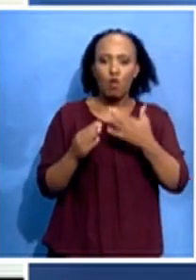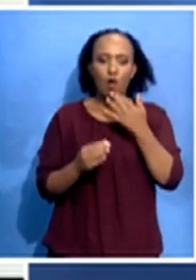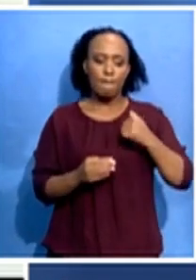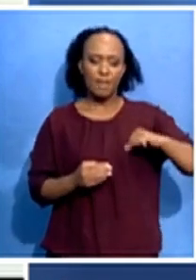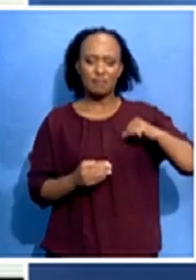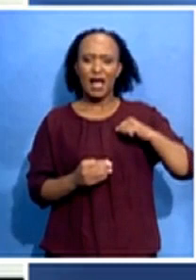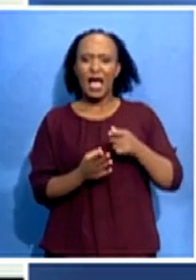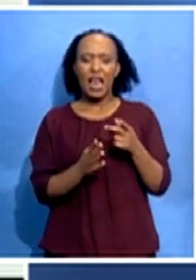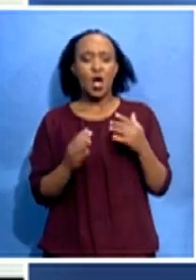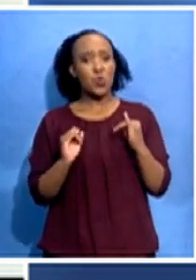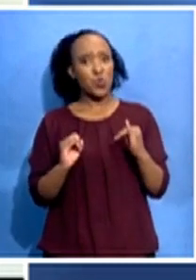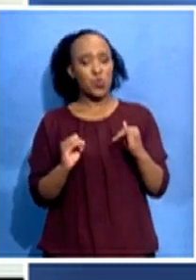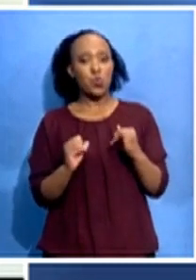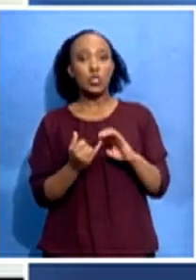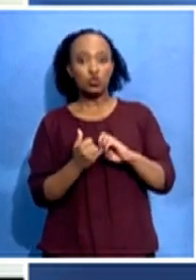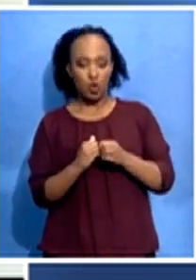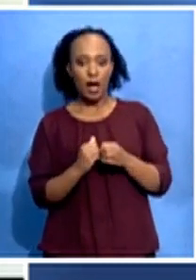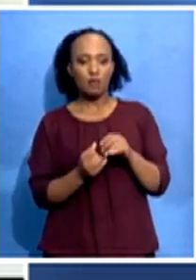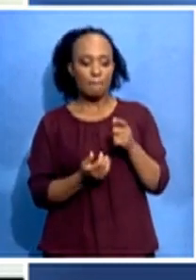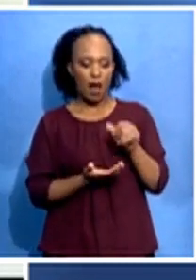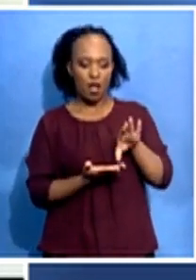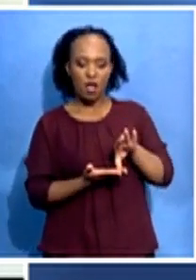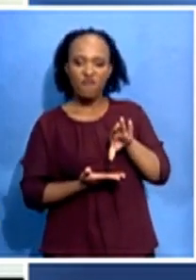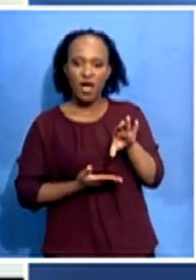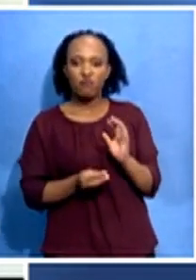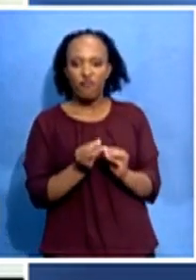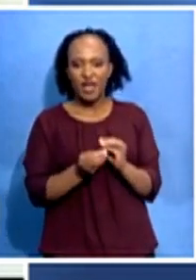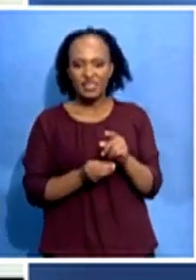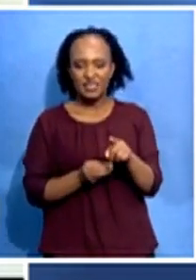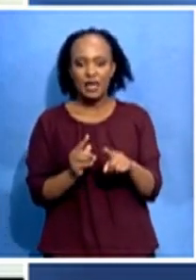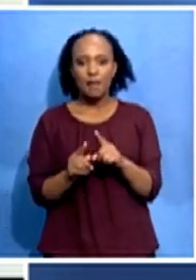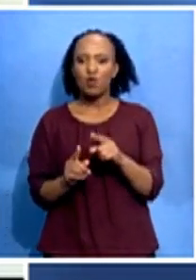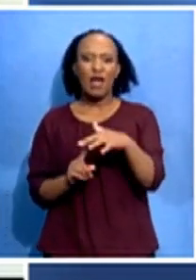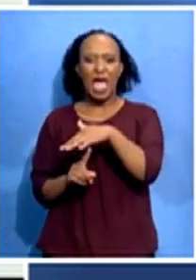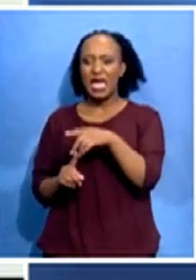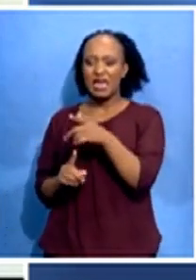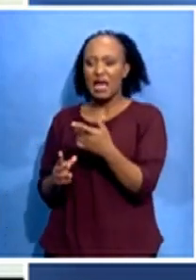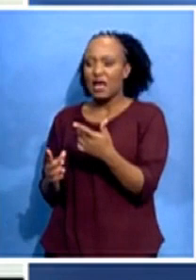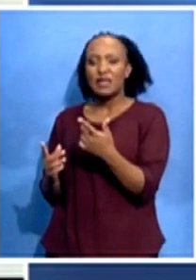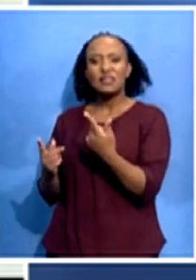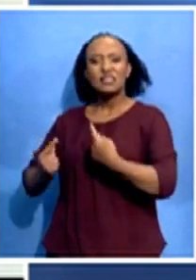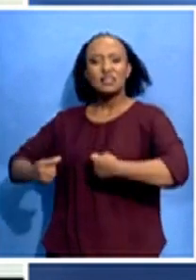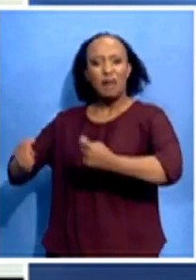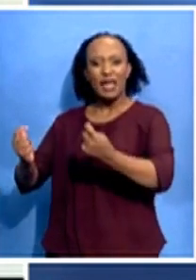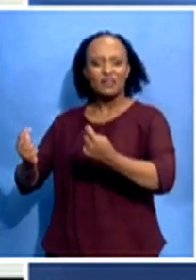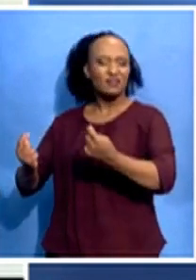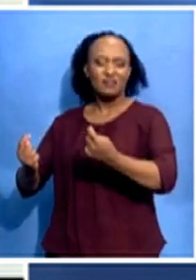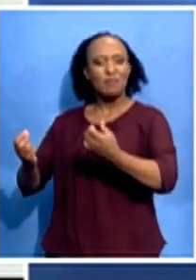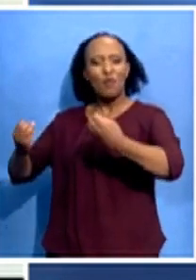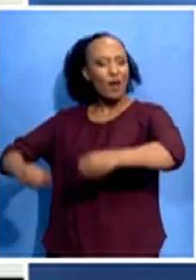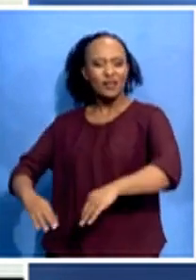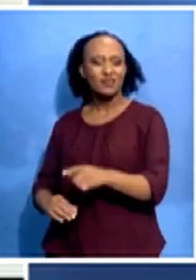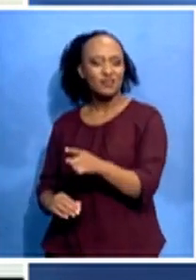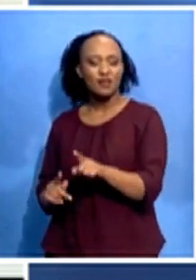instead of spending in areas that is not good spend, wasteful expenditure. Then effectively we start creating